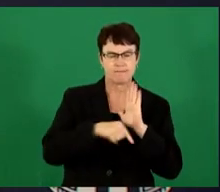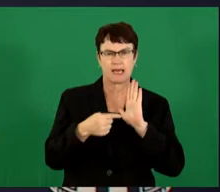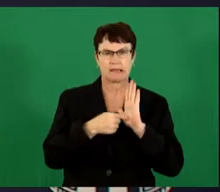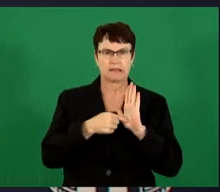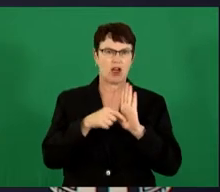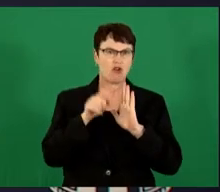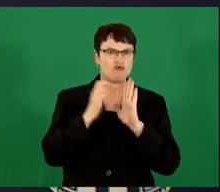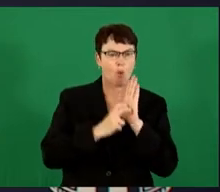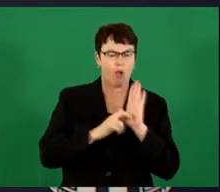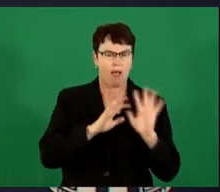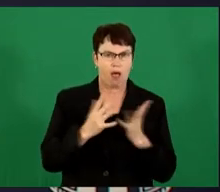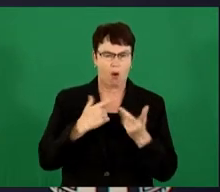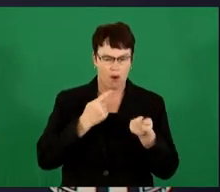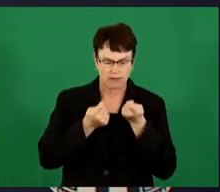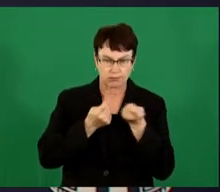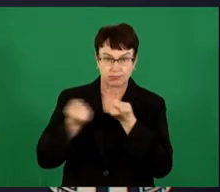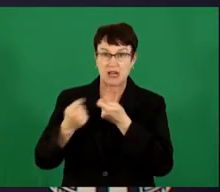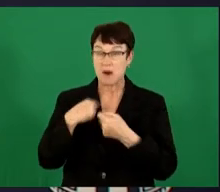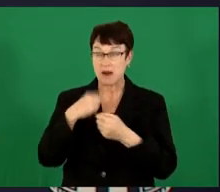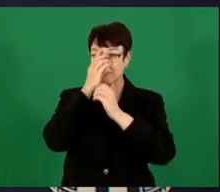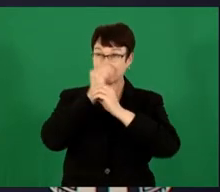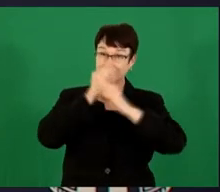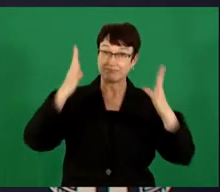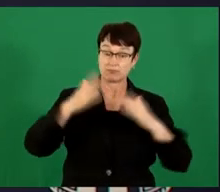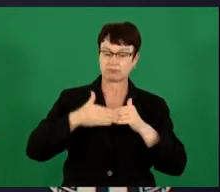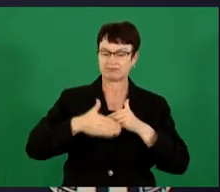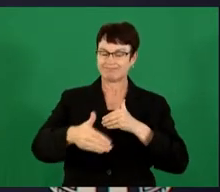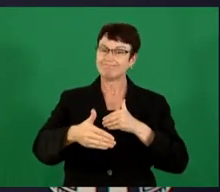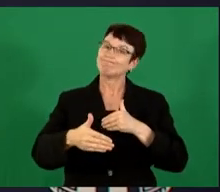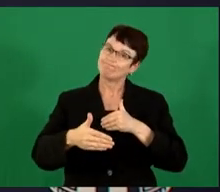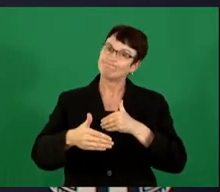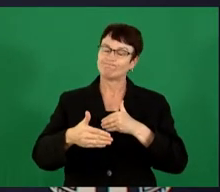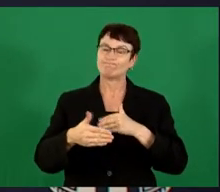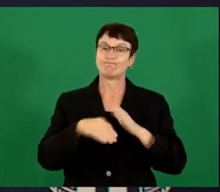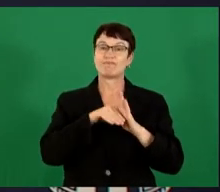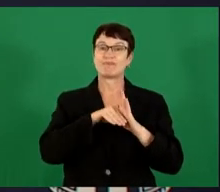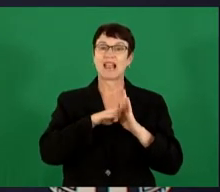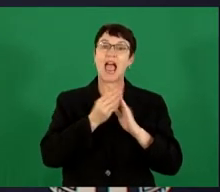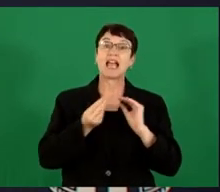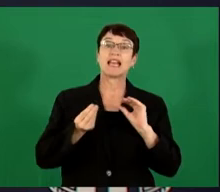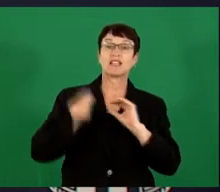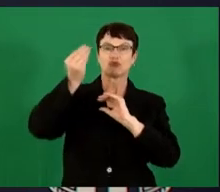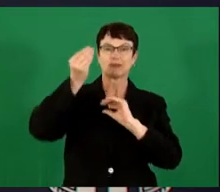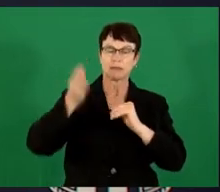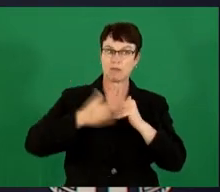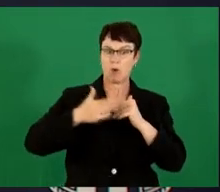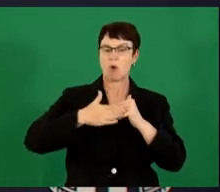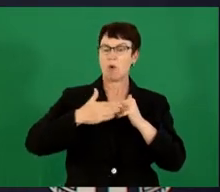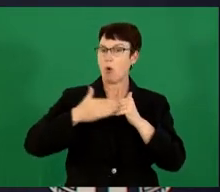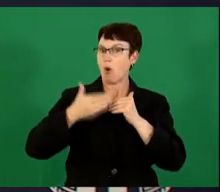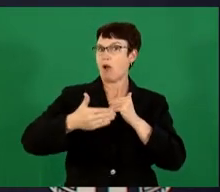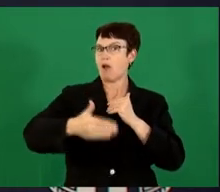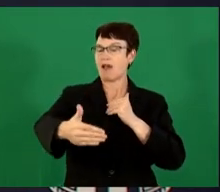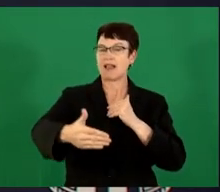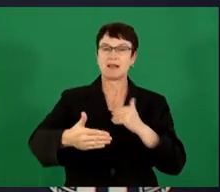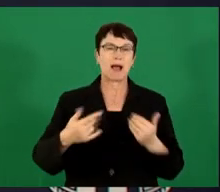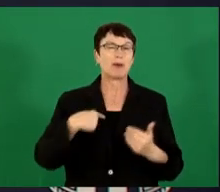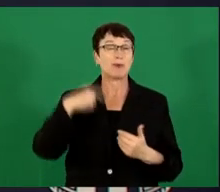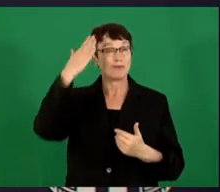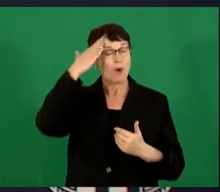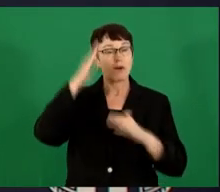likely to increase in the near term, we expect financial asset prices globally to remain